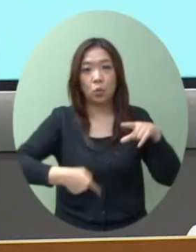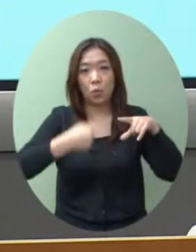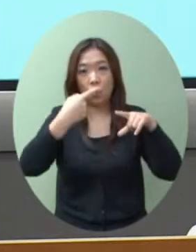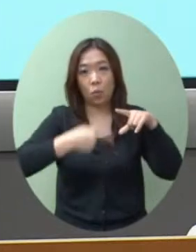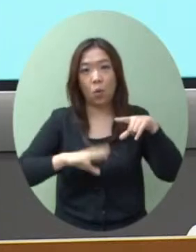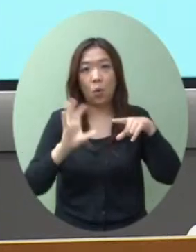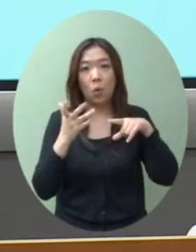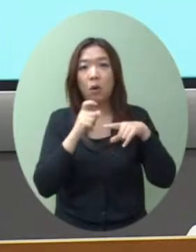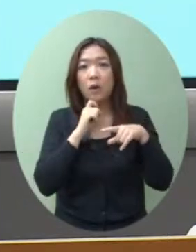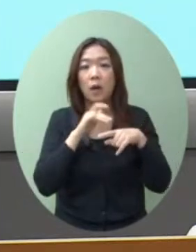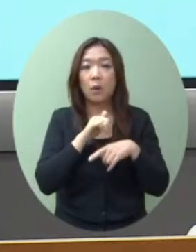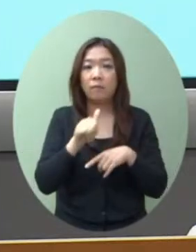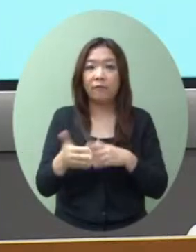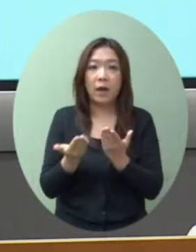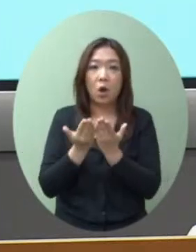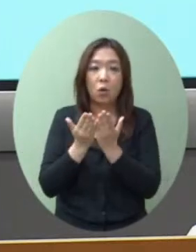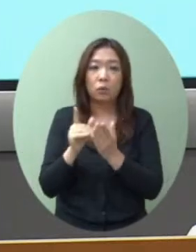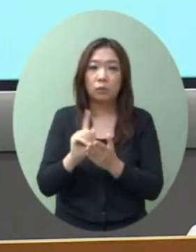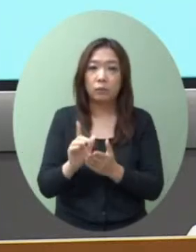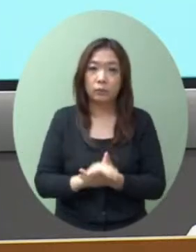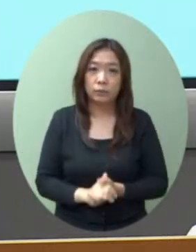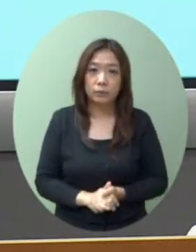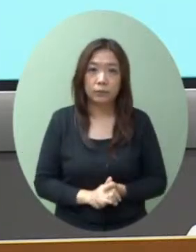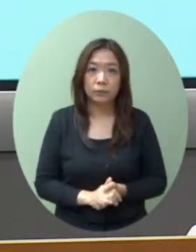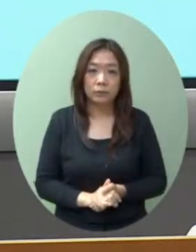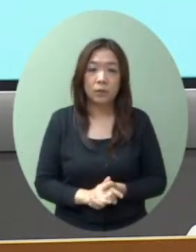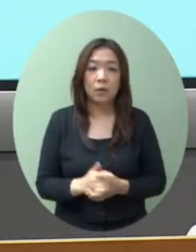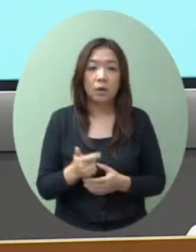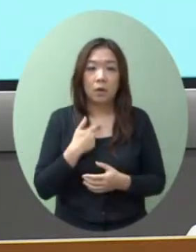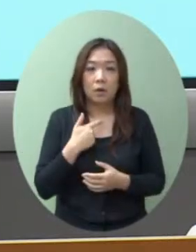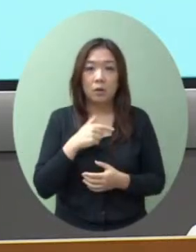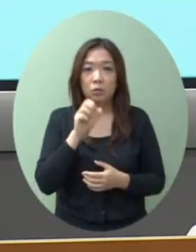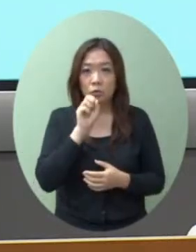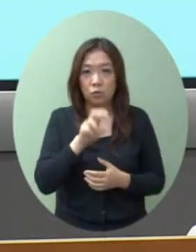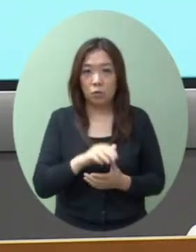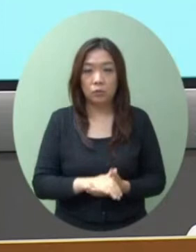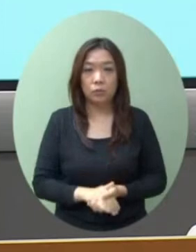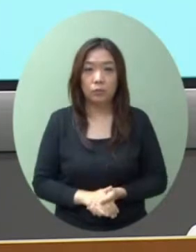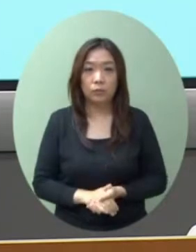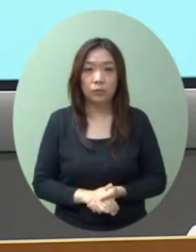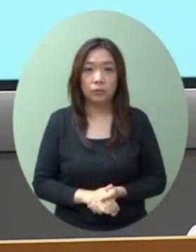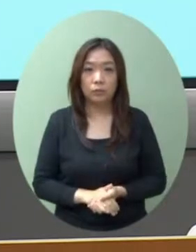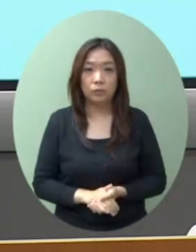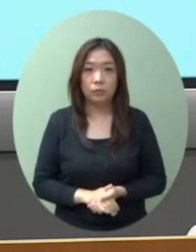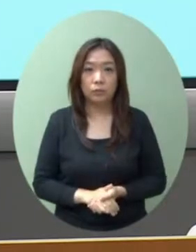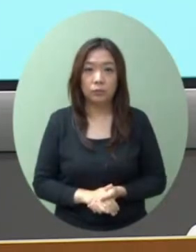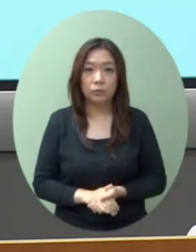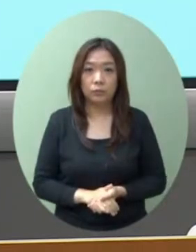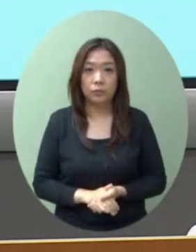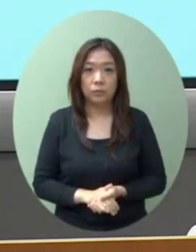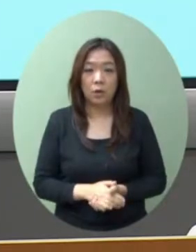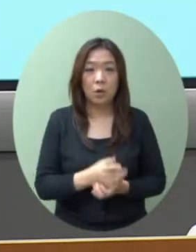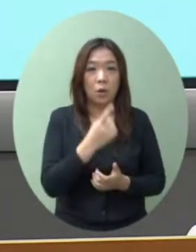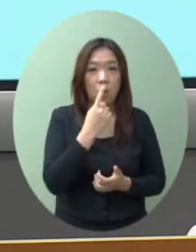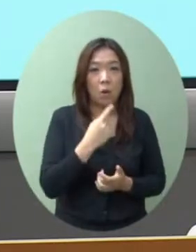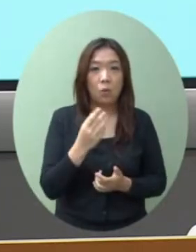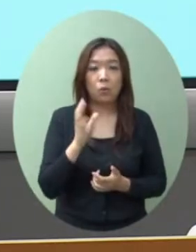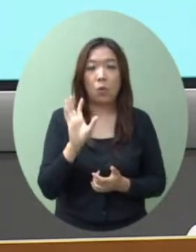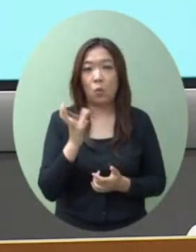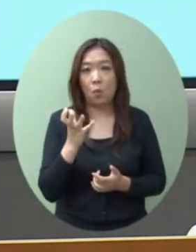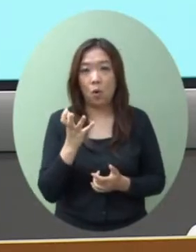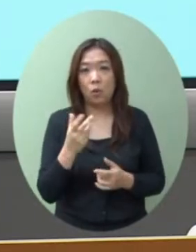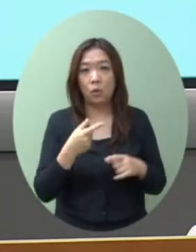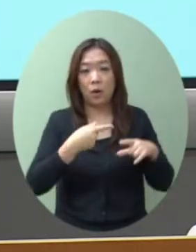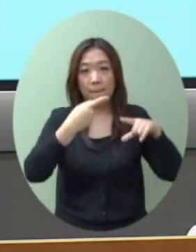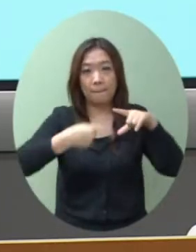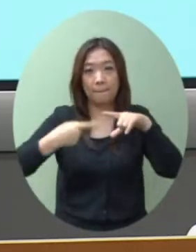school, I must emphasize once again, this red and yellow code,